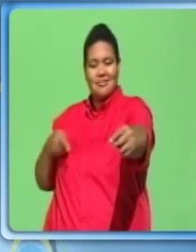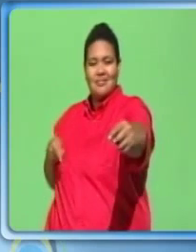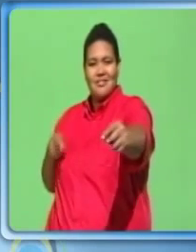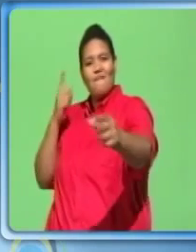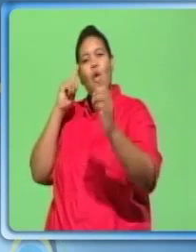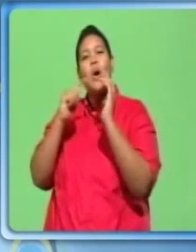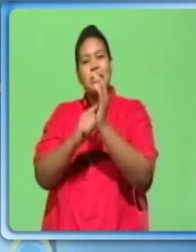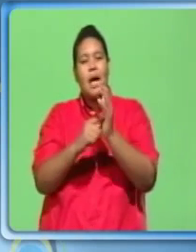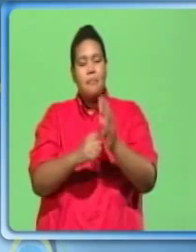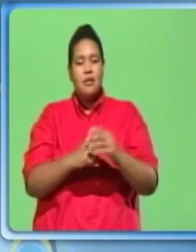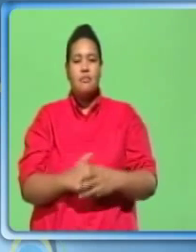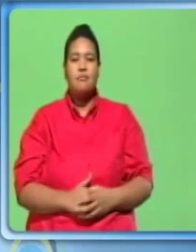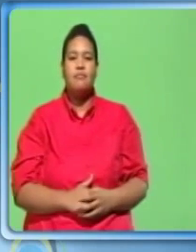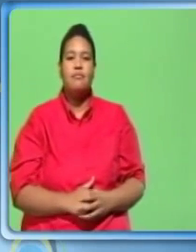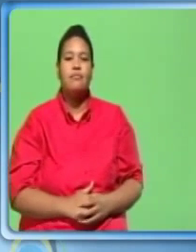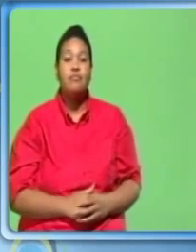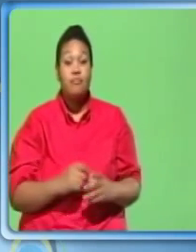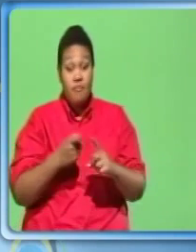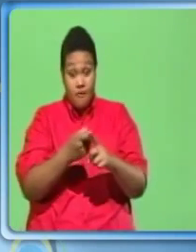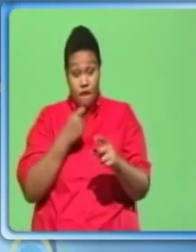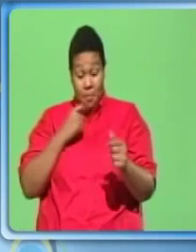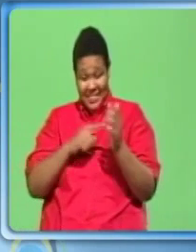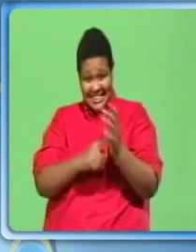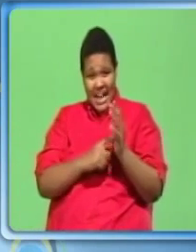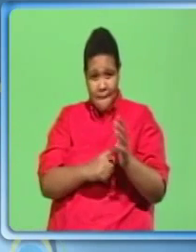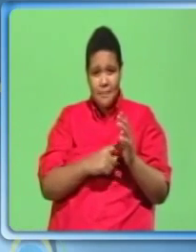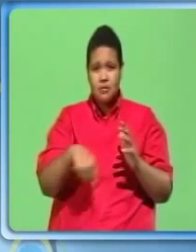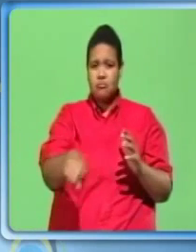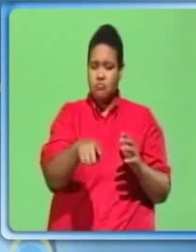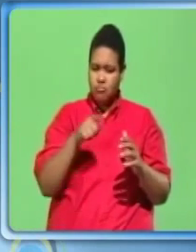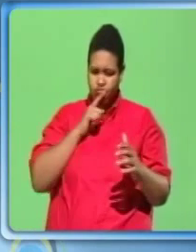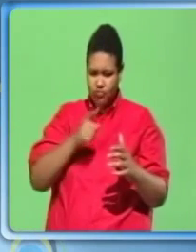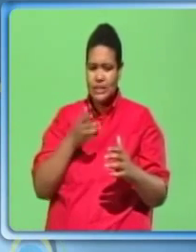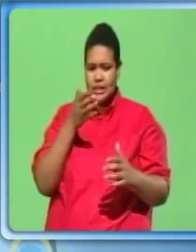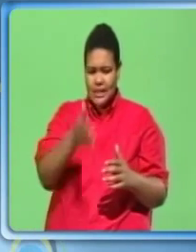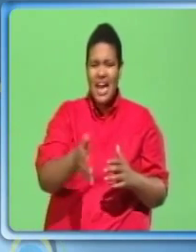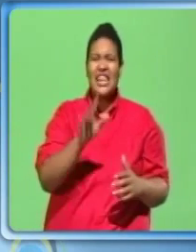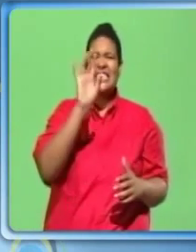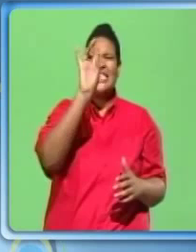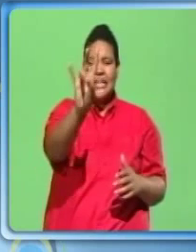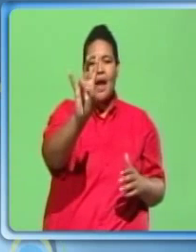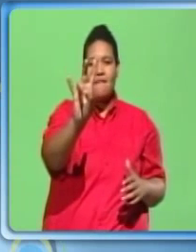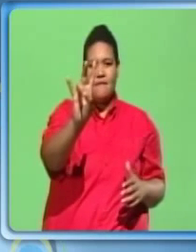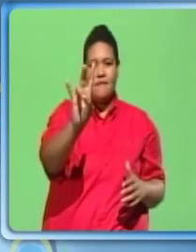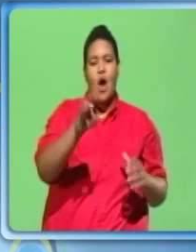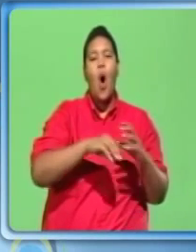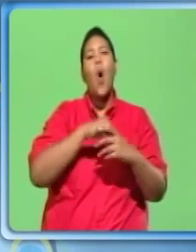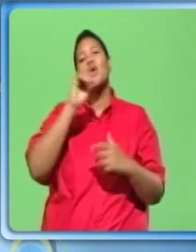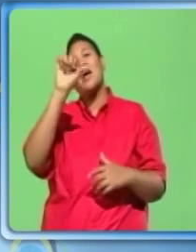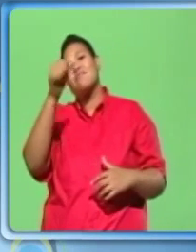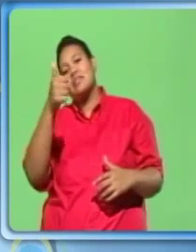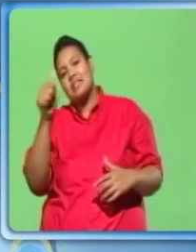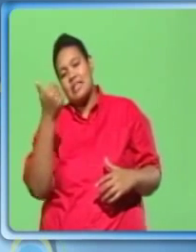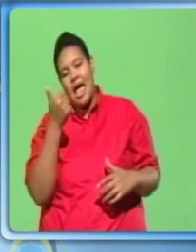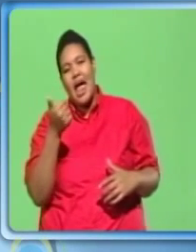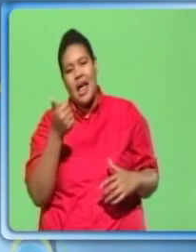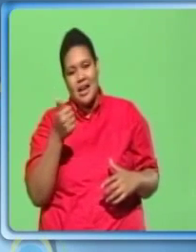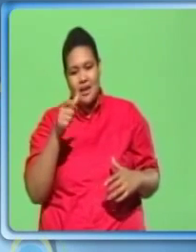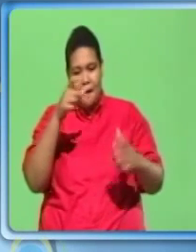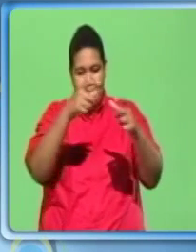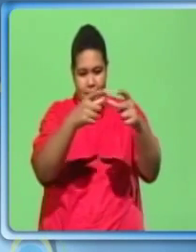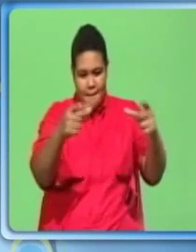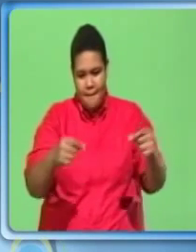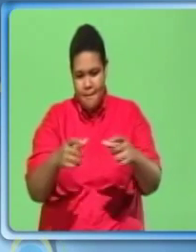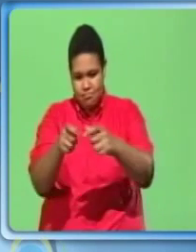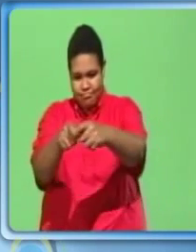For example, from the sample, the species was present in 7 out of 10 quadrats thrown